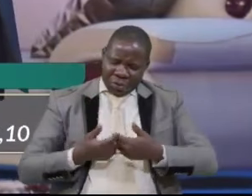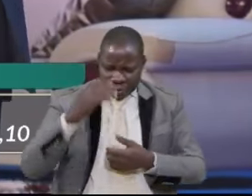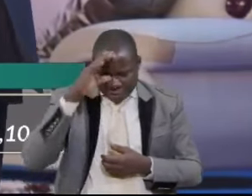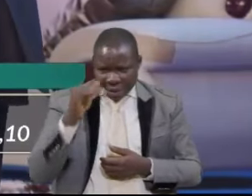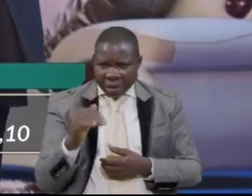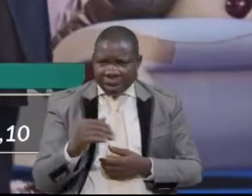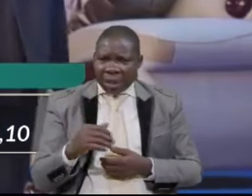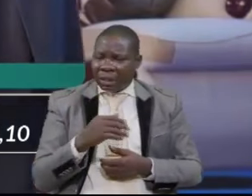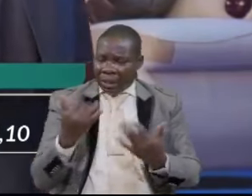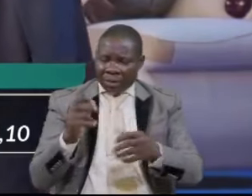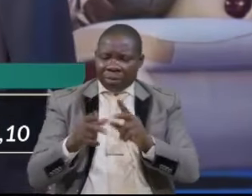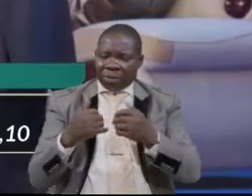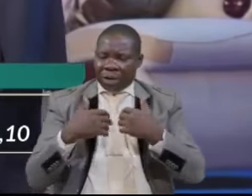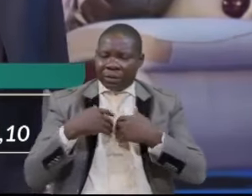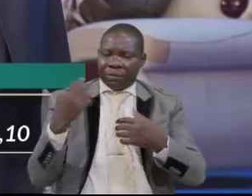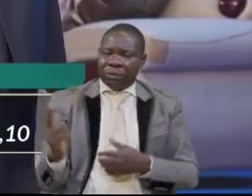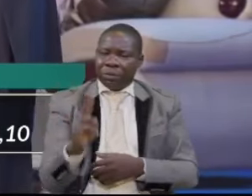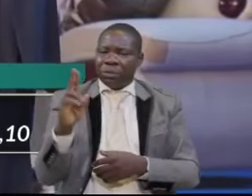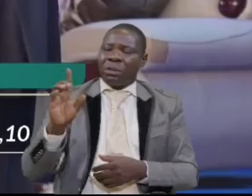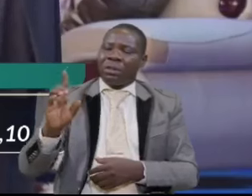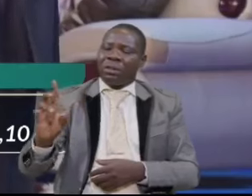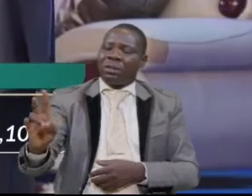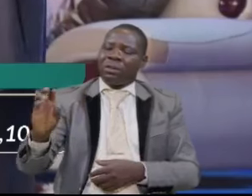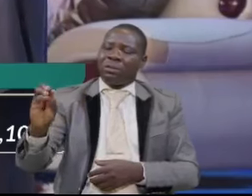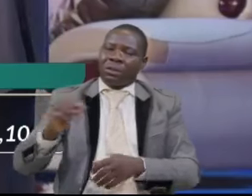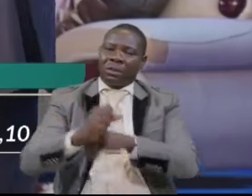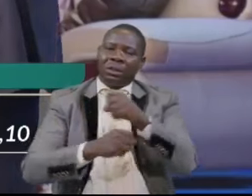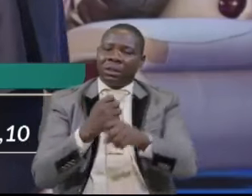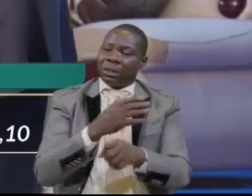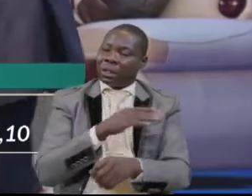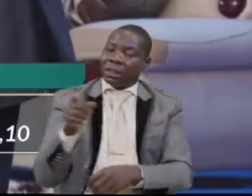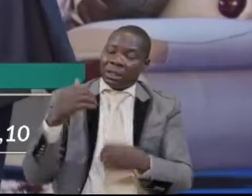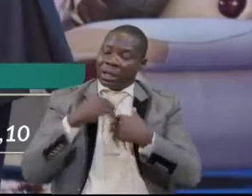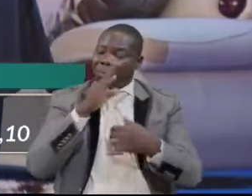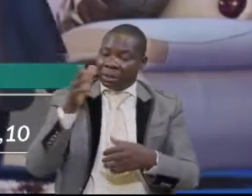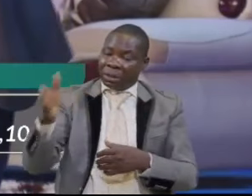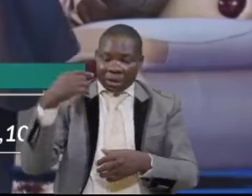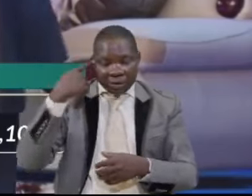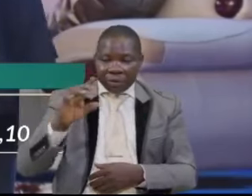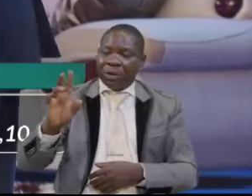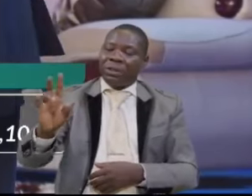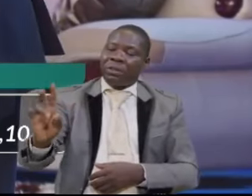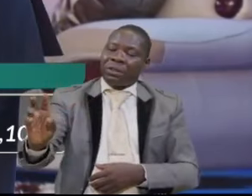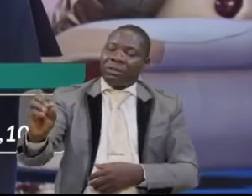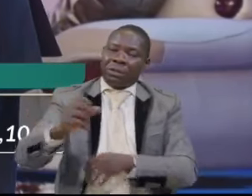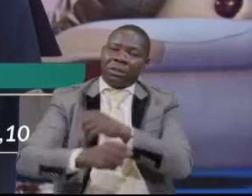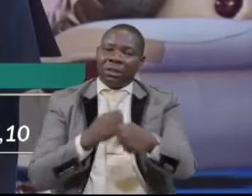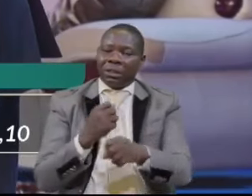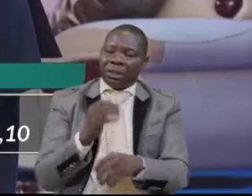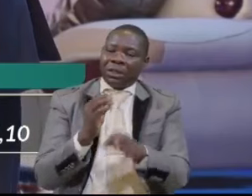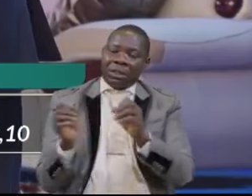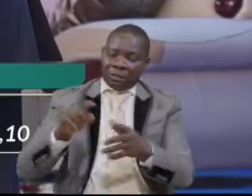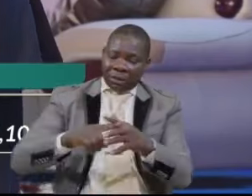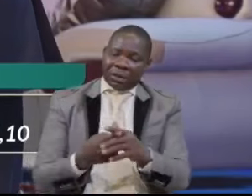had been in Babylon for 70 years. If he started at the age of